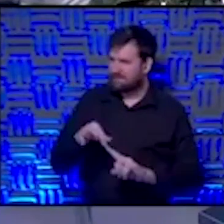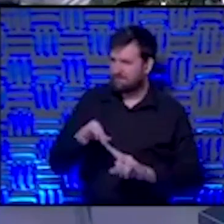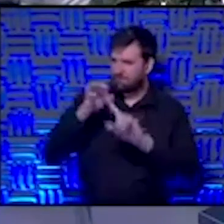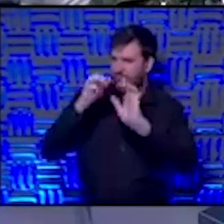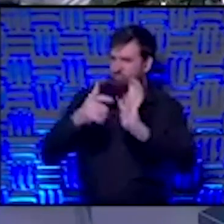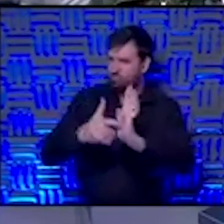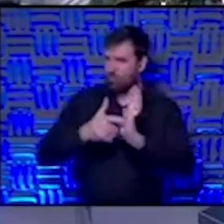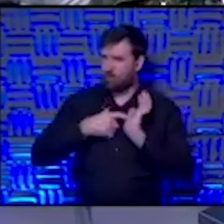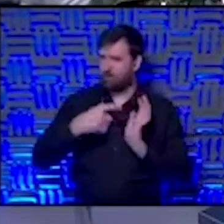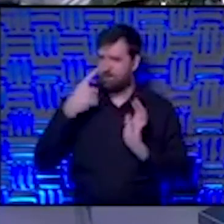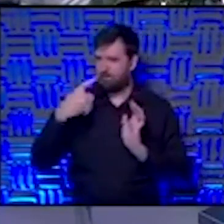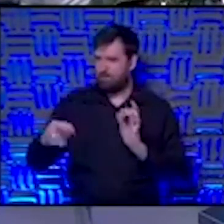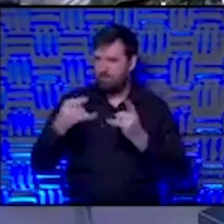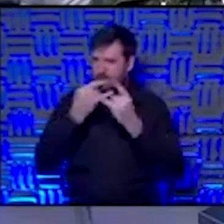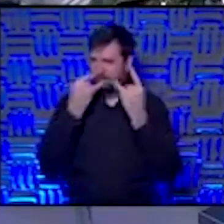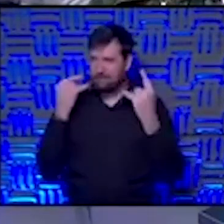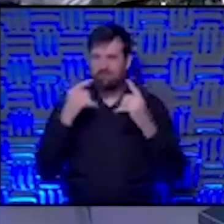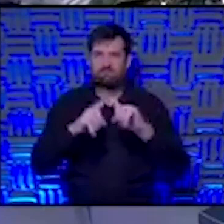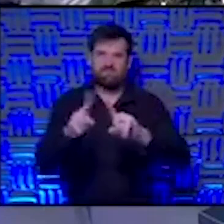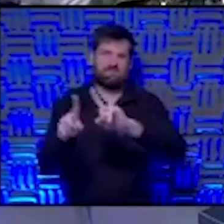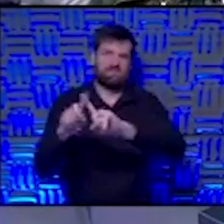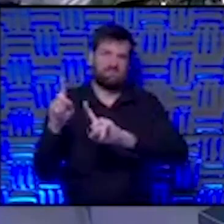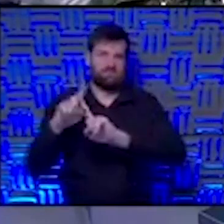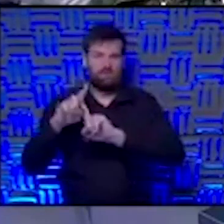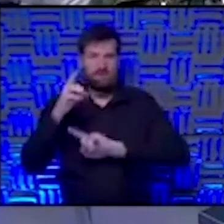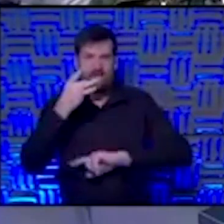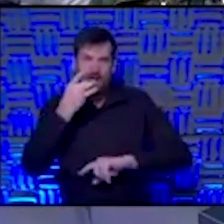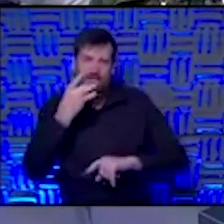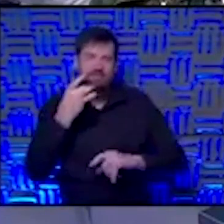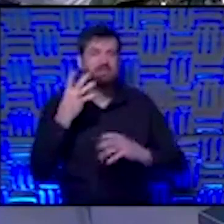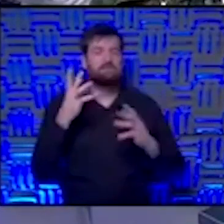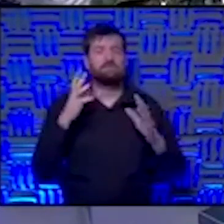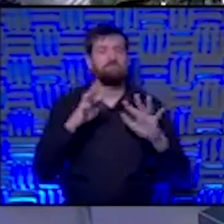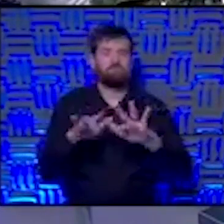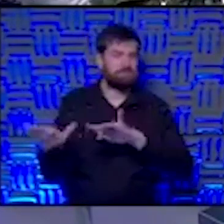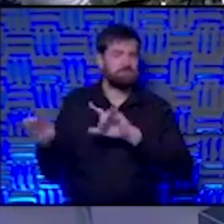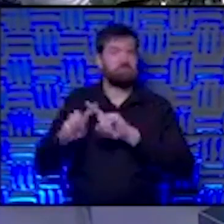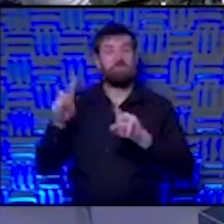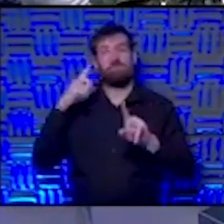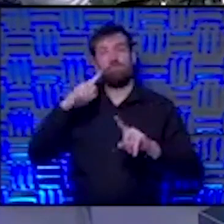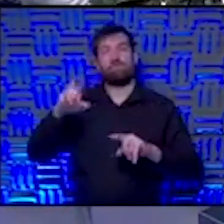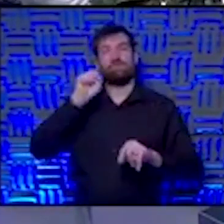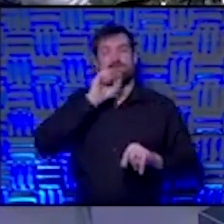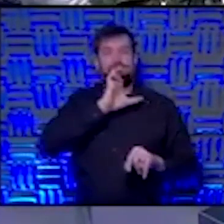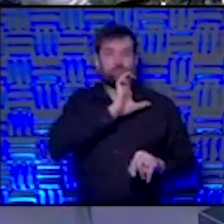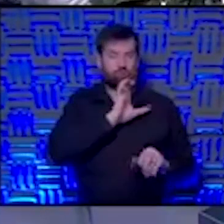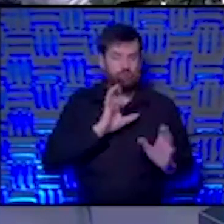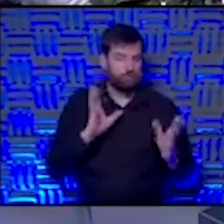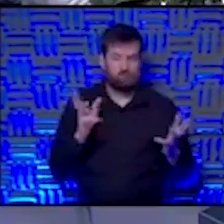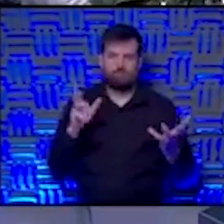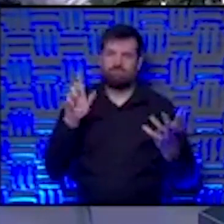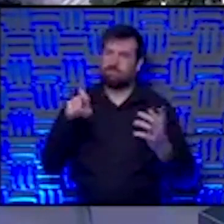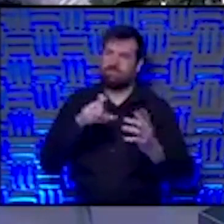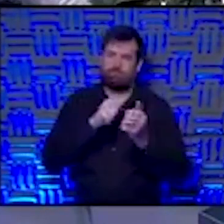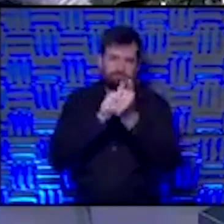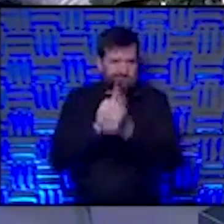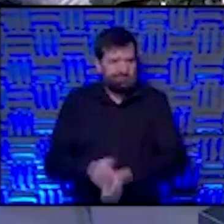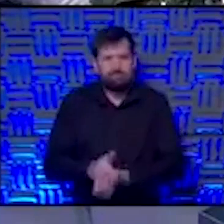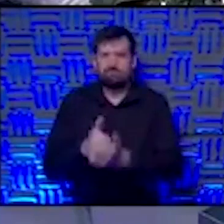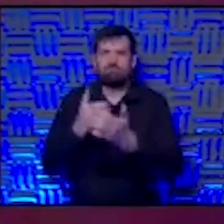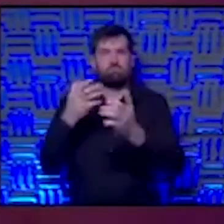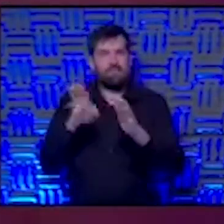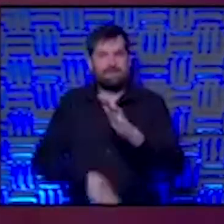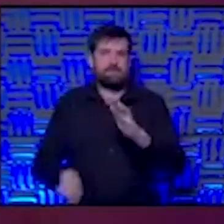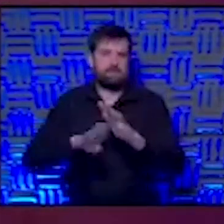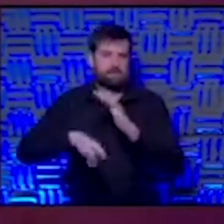Because there are a lot of lights and different things. People are starting to put on masks. But for our senior citizens especially, got to stick to those basics around mask wearing.